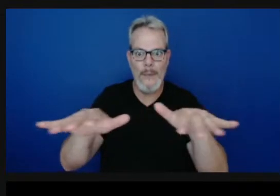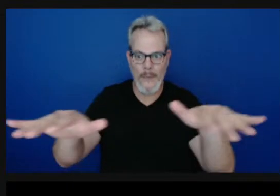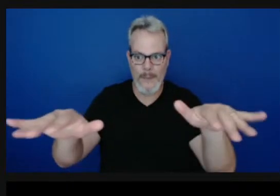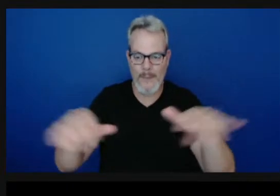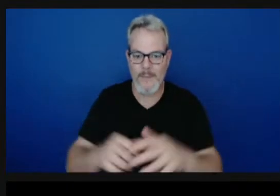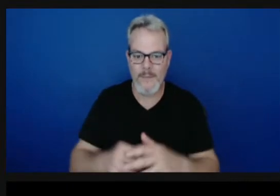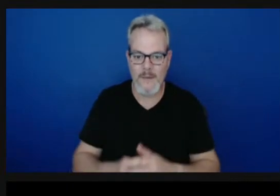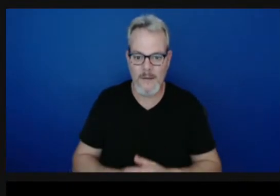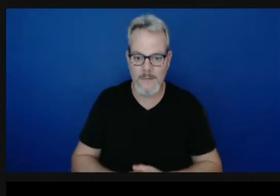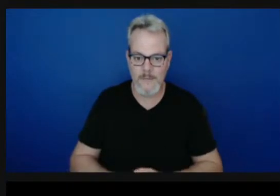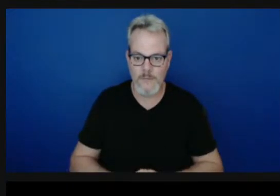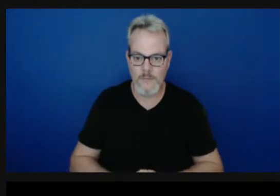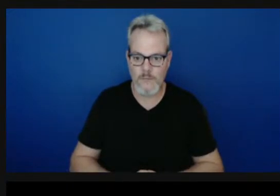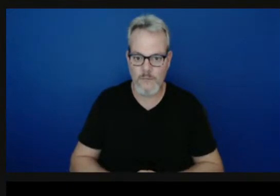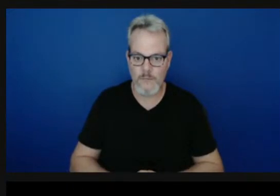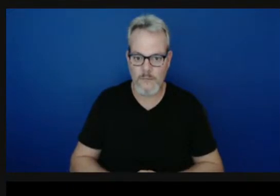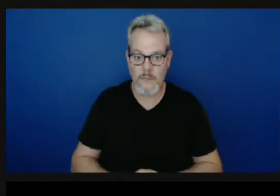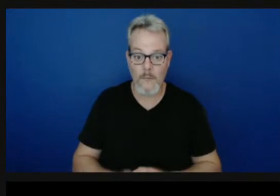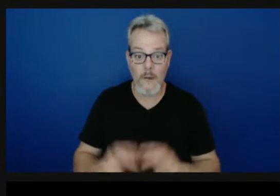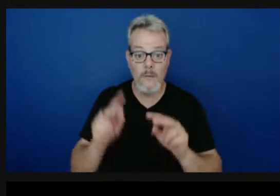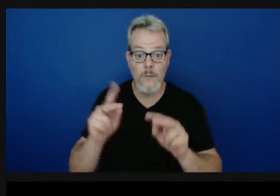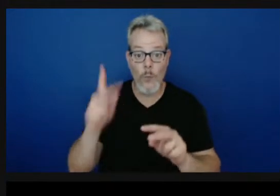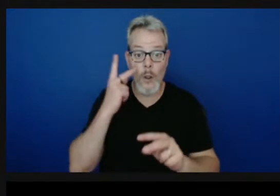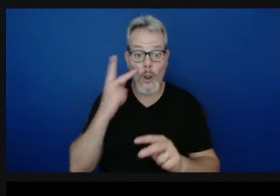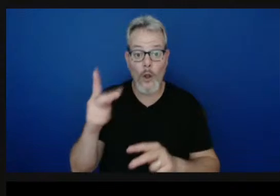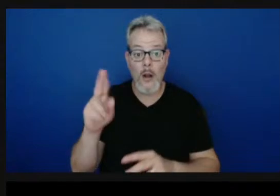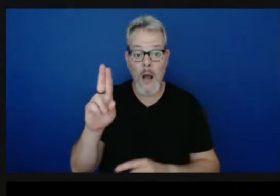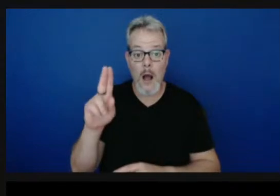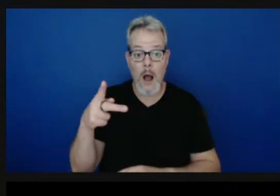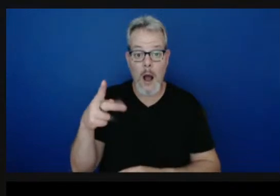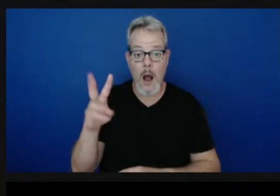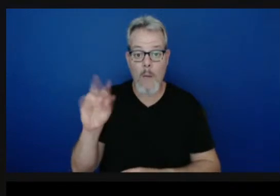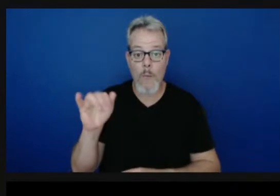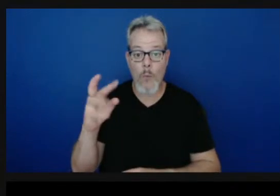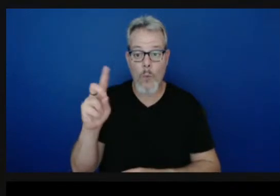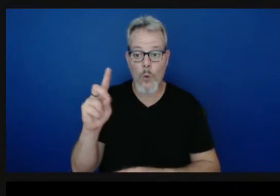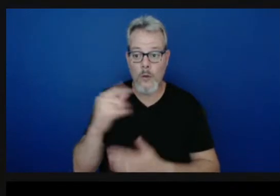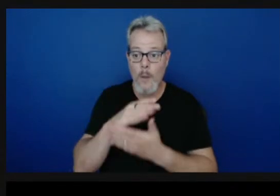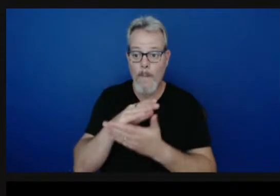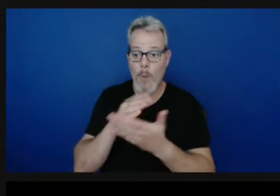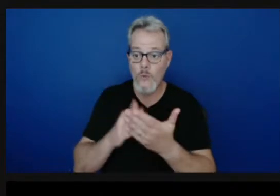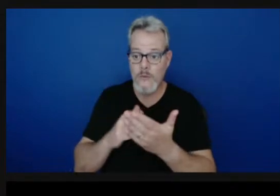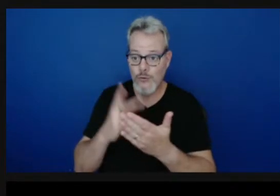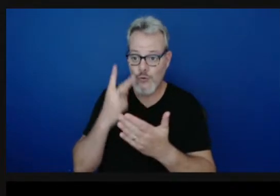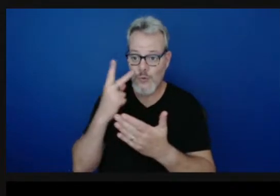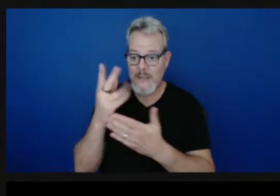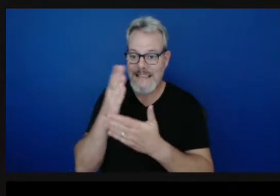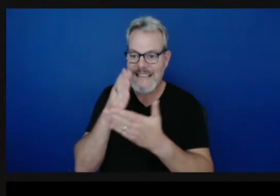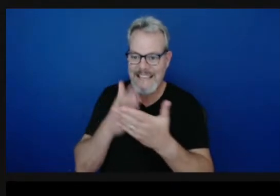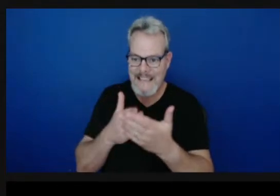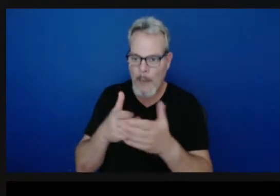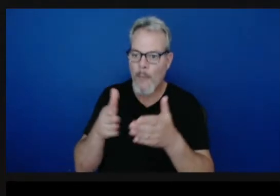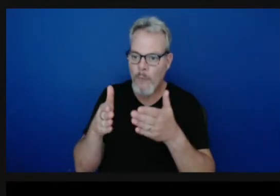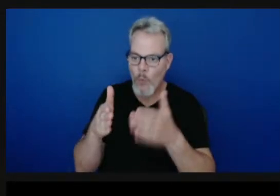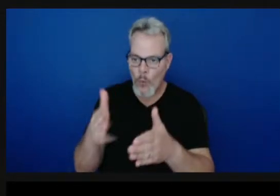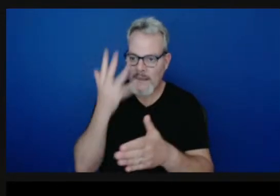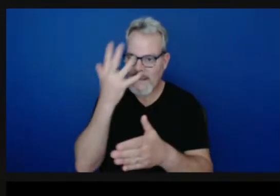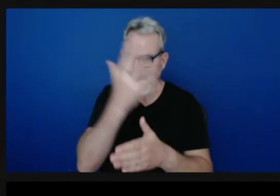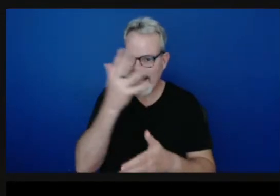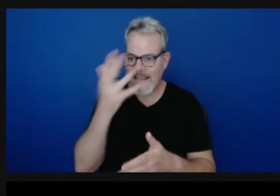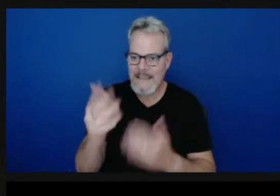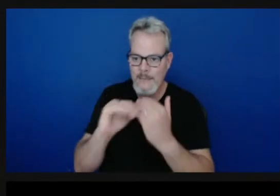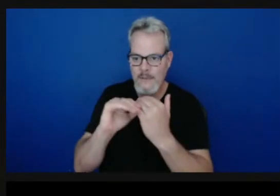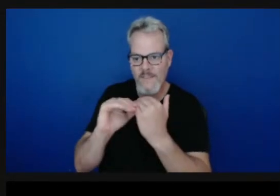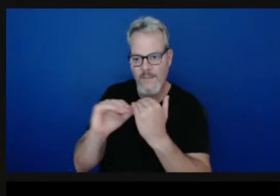And if we look at the upward component, however, right through here, with some noise, it actually appears like it's flatter or